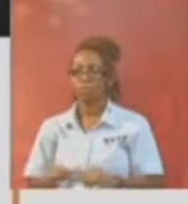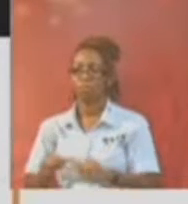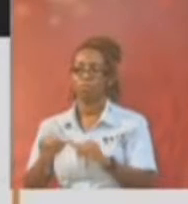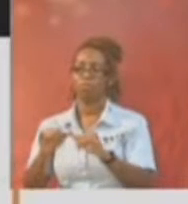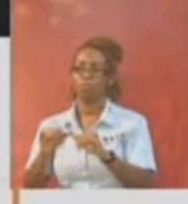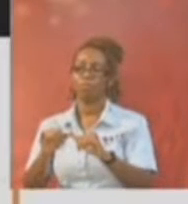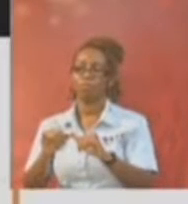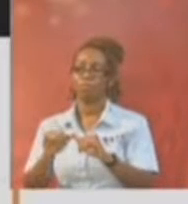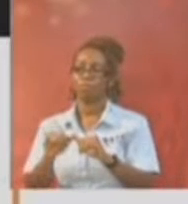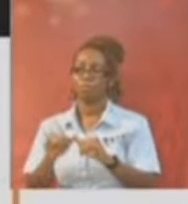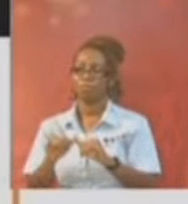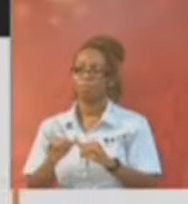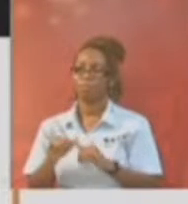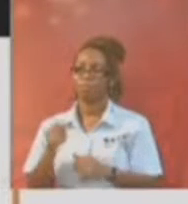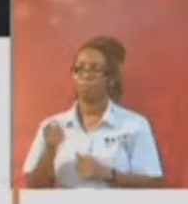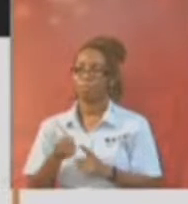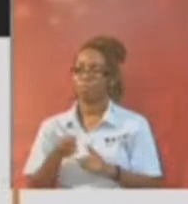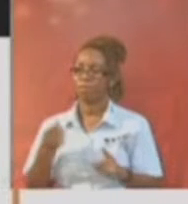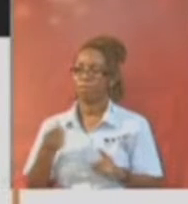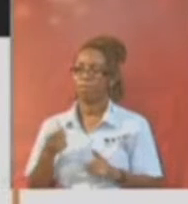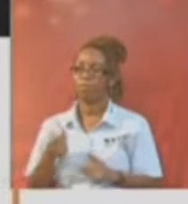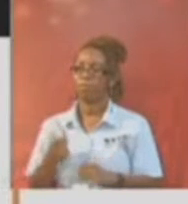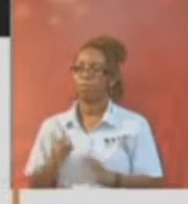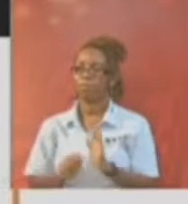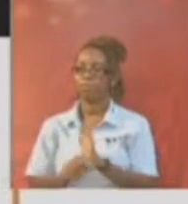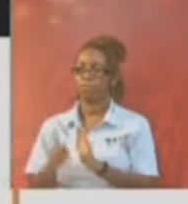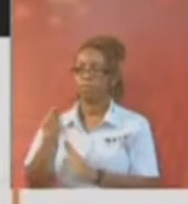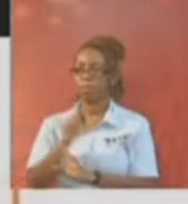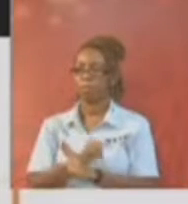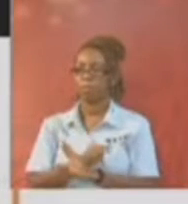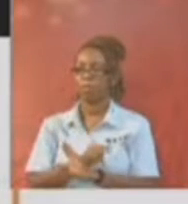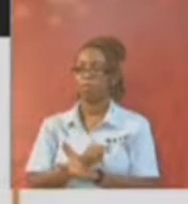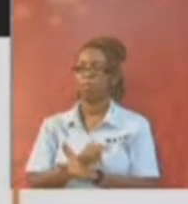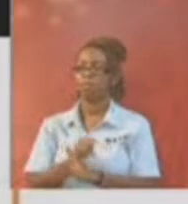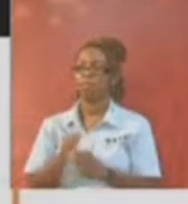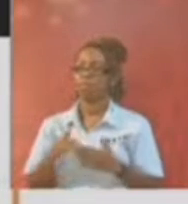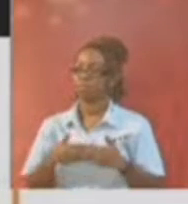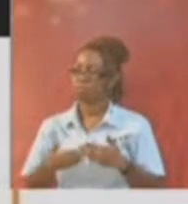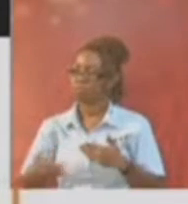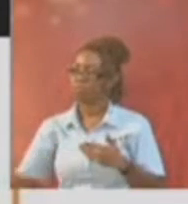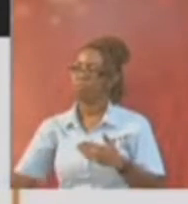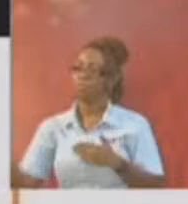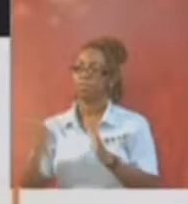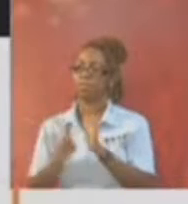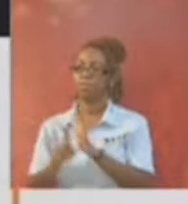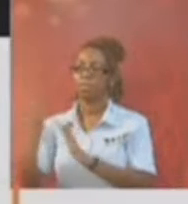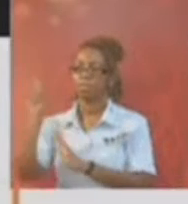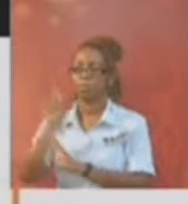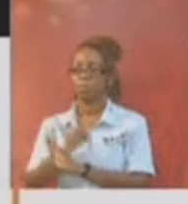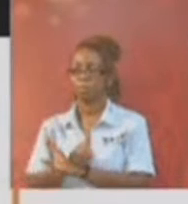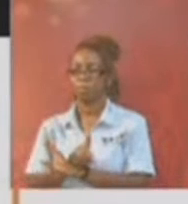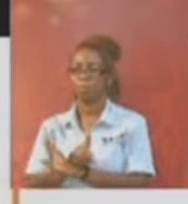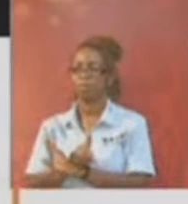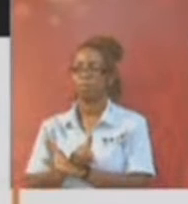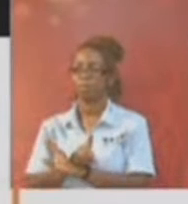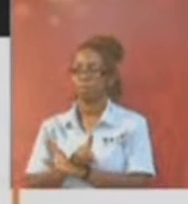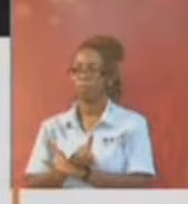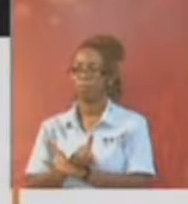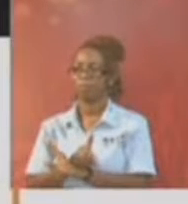over the period late November into early December. We're going to need to move that band at the bottom so we can see that